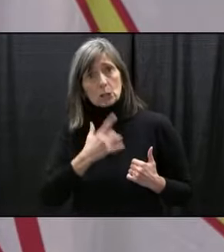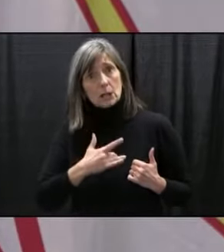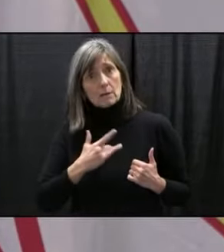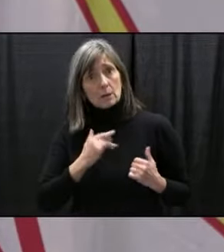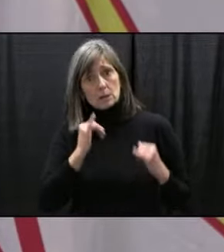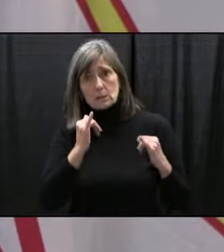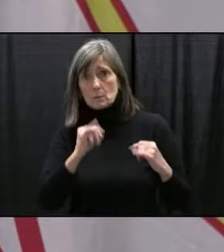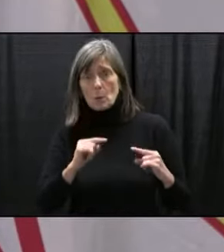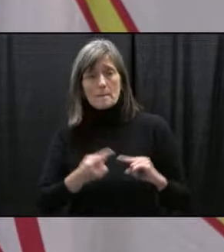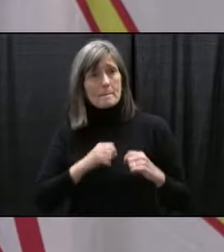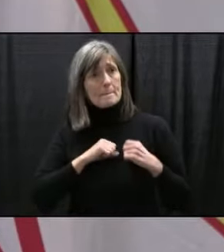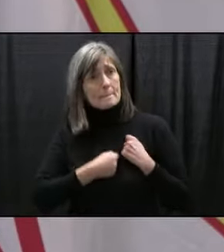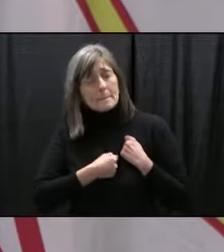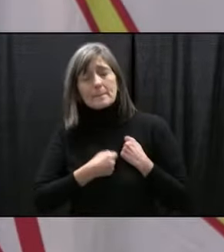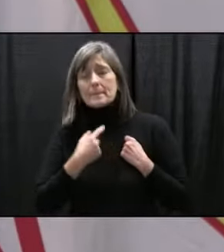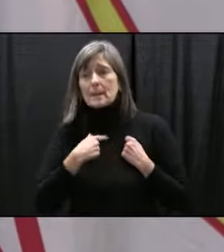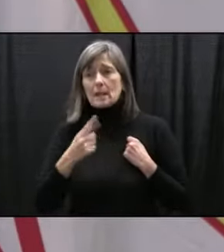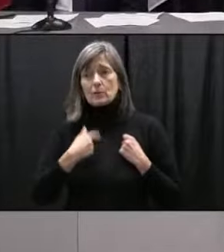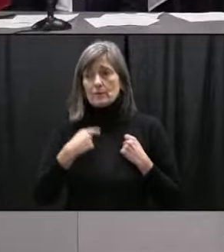you've suggested.